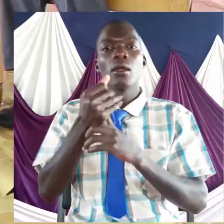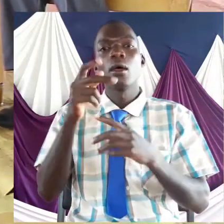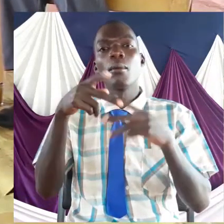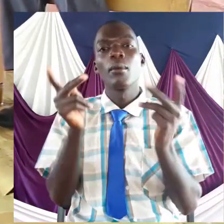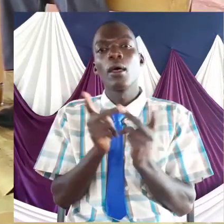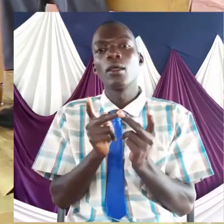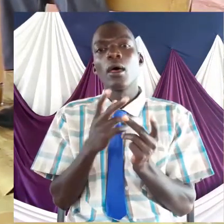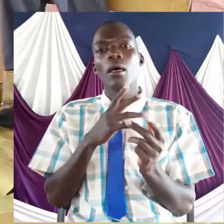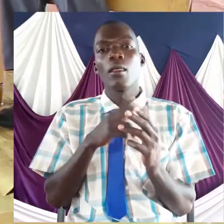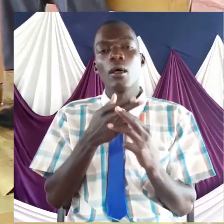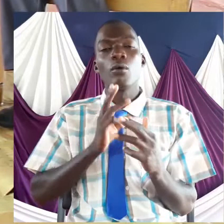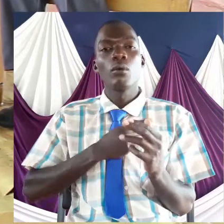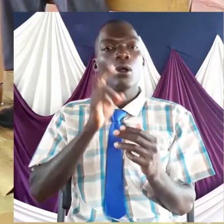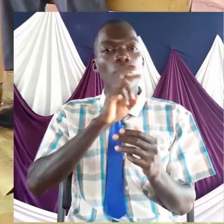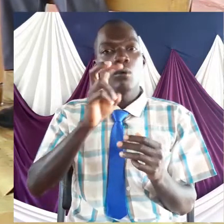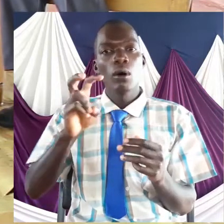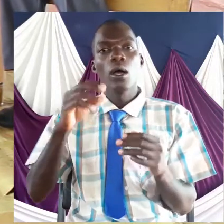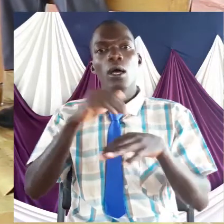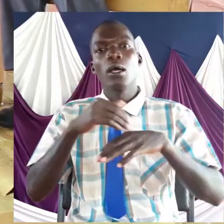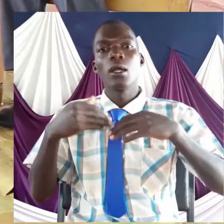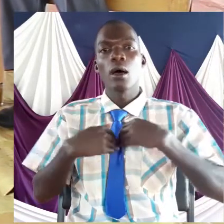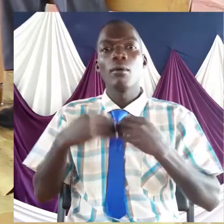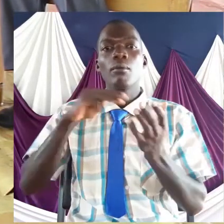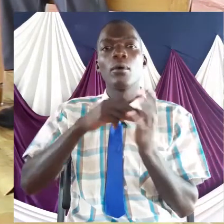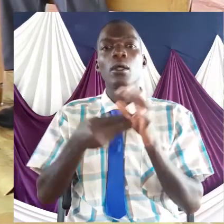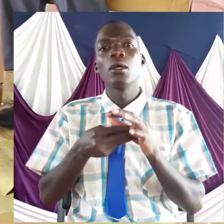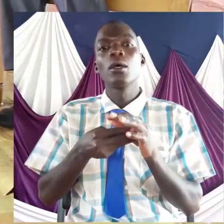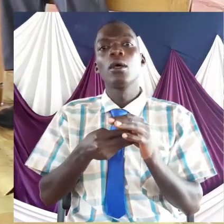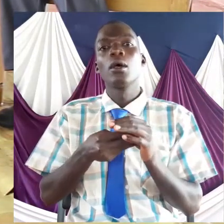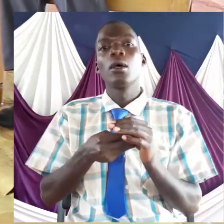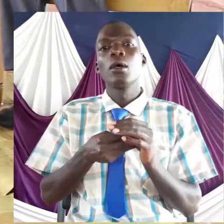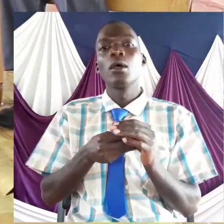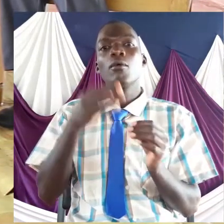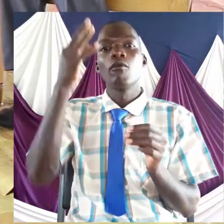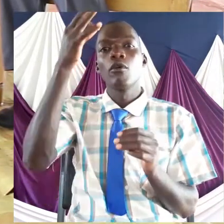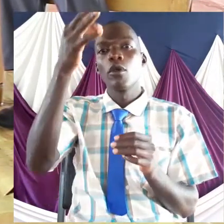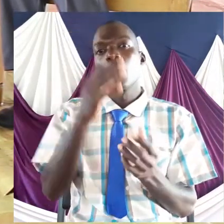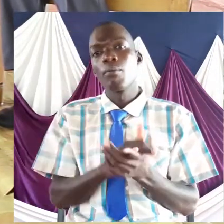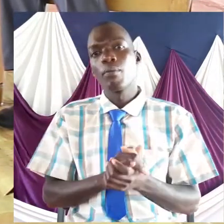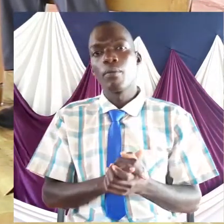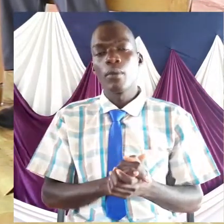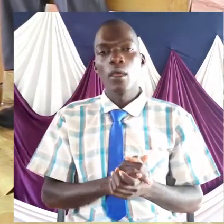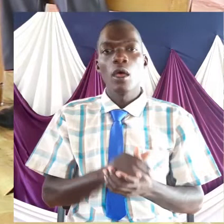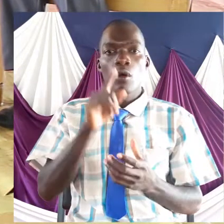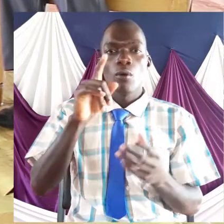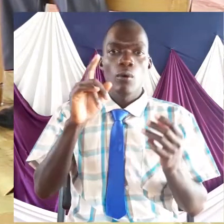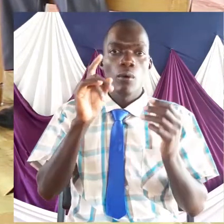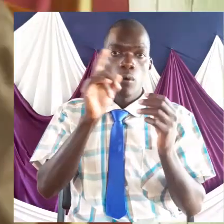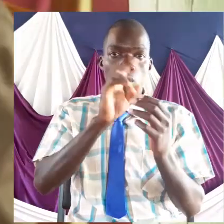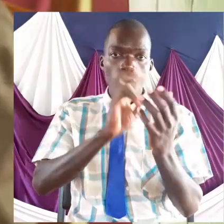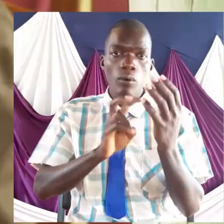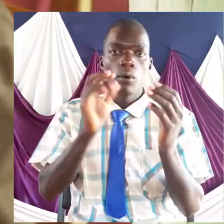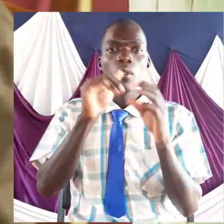place, and then we look at it, does it have any meaning in future? Yes. And so, if we look at some of the texts that are